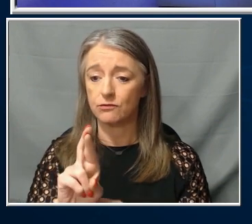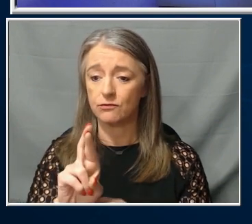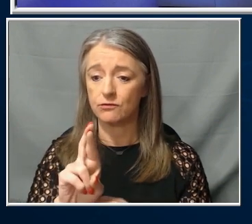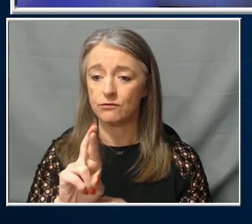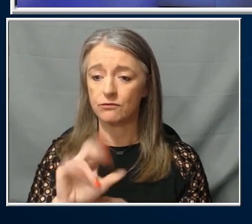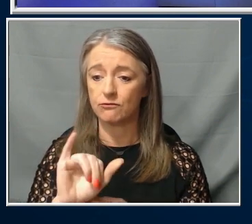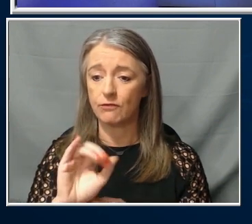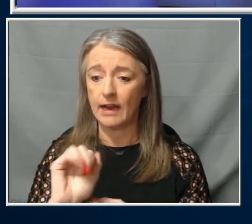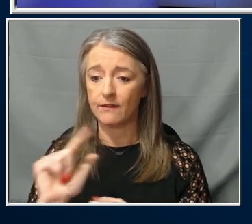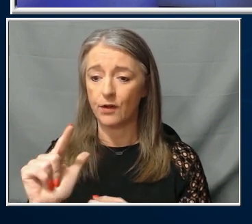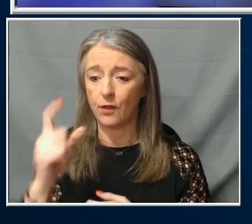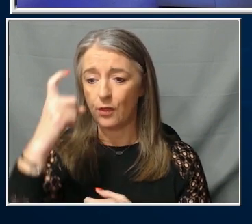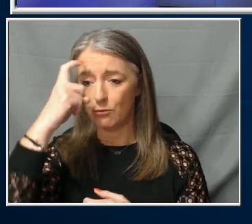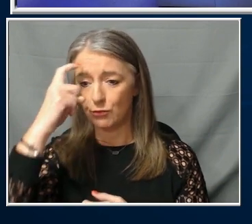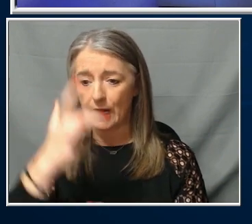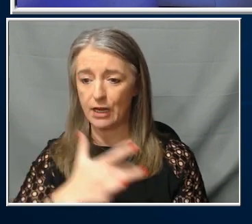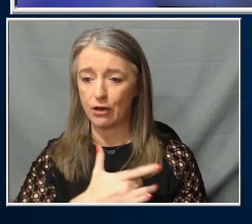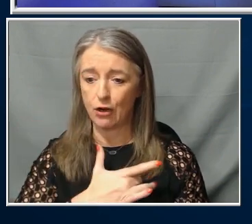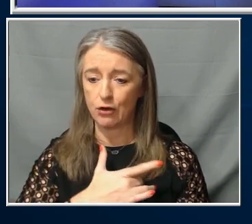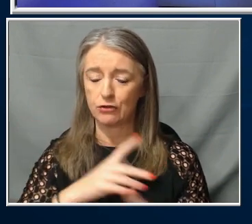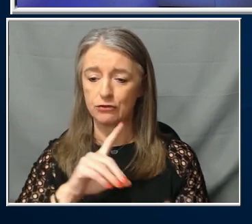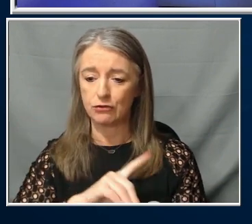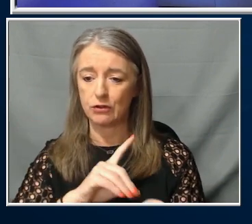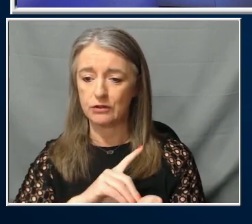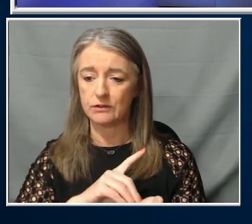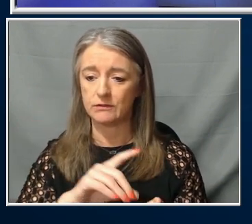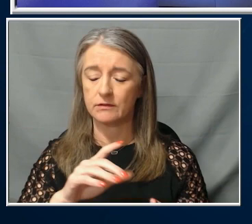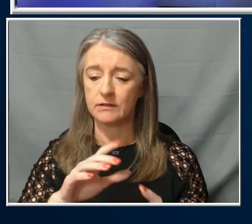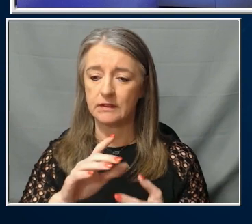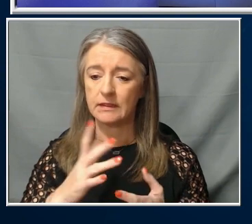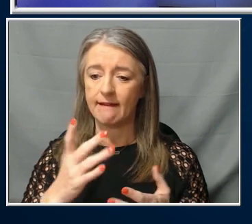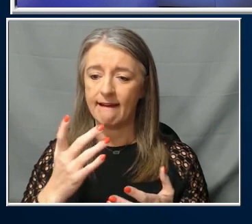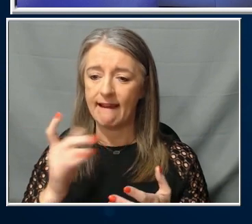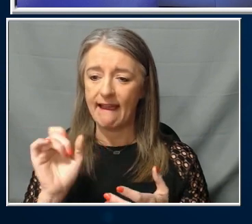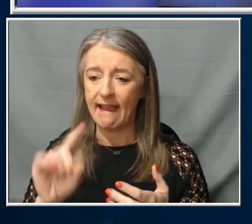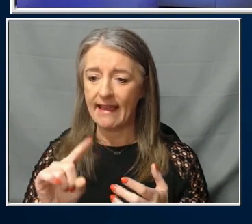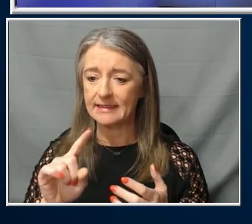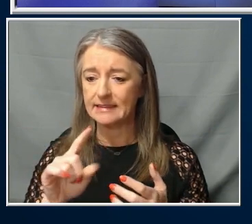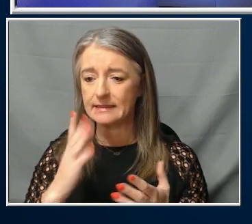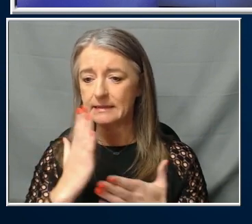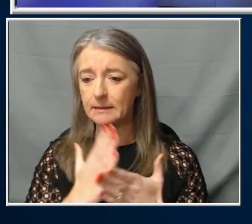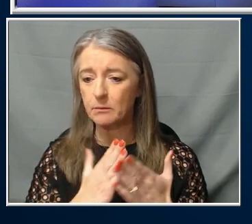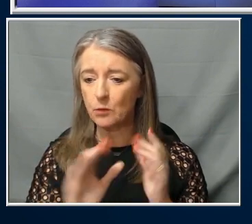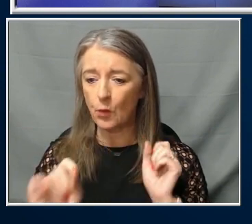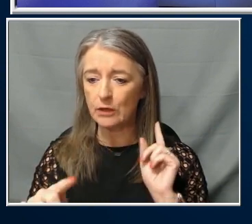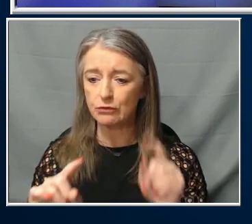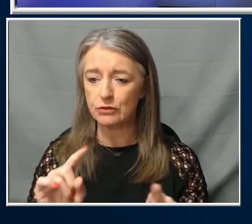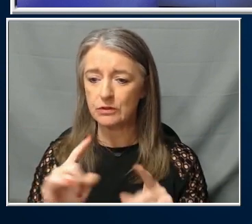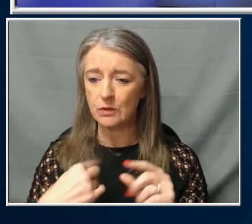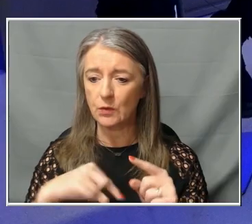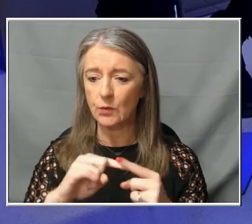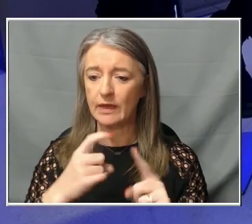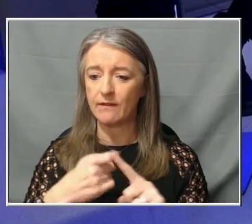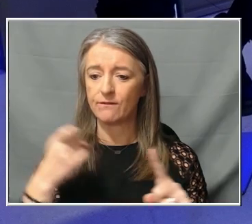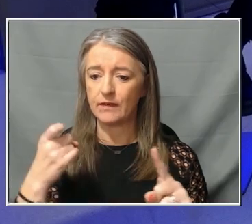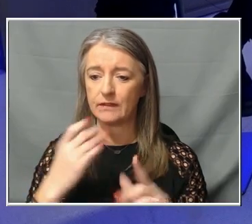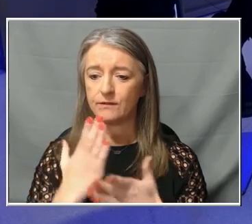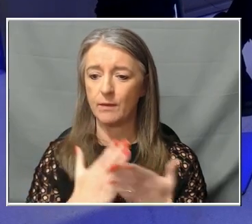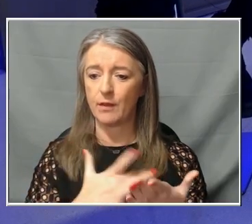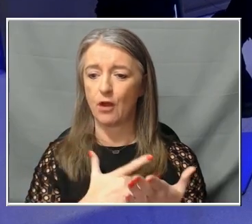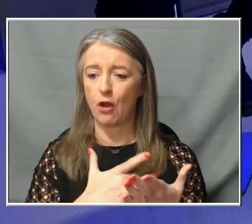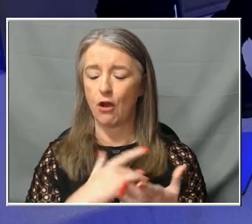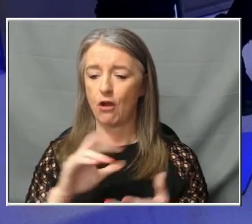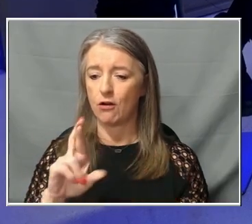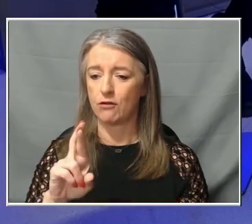kind of the brain and the heart, our neurodocs and our cardiodocs. And we want to ask some pointed questions that we got from some of the heart rivals